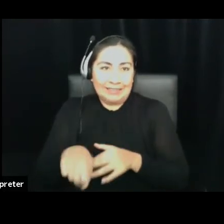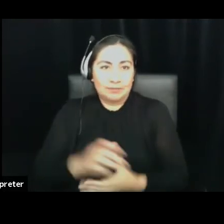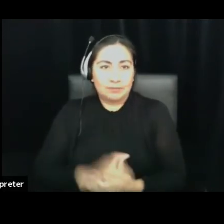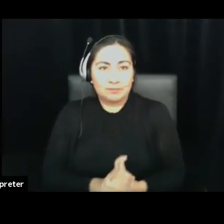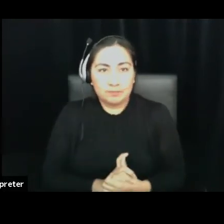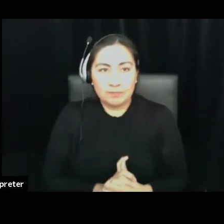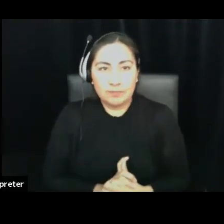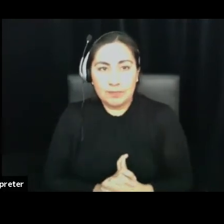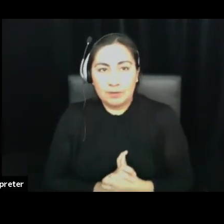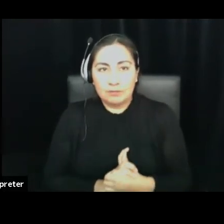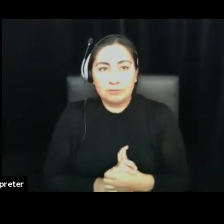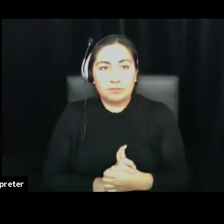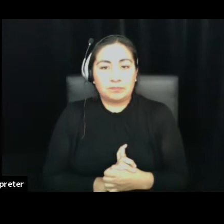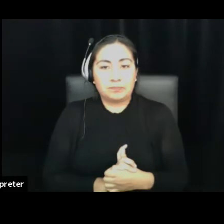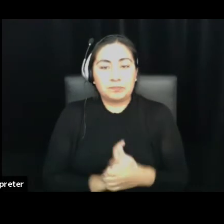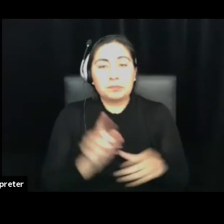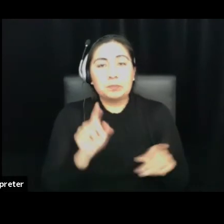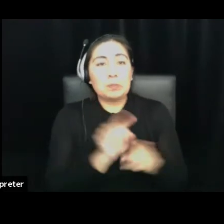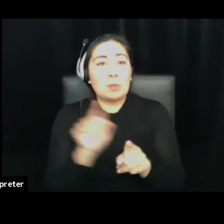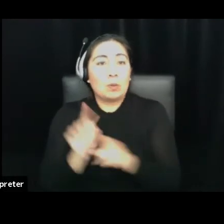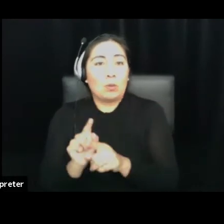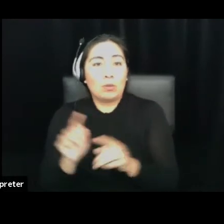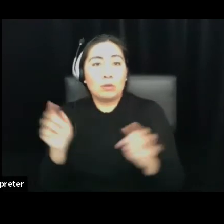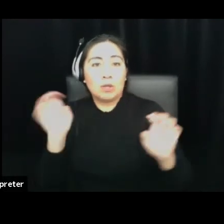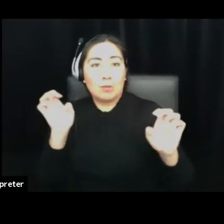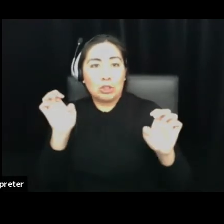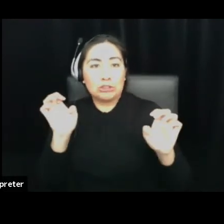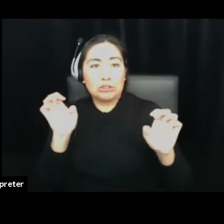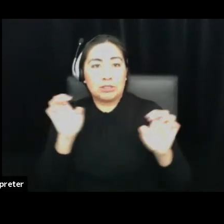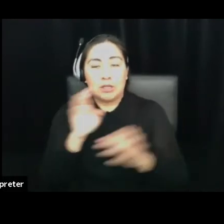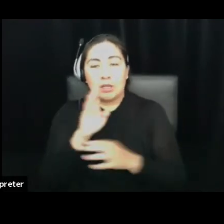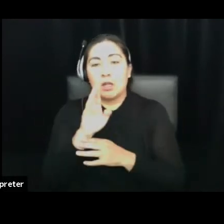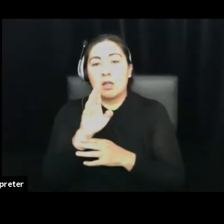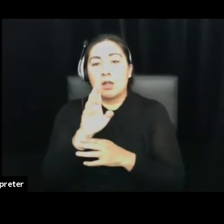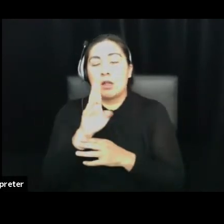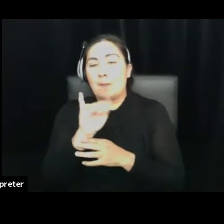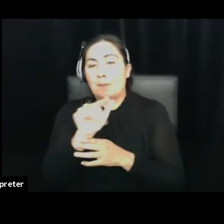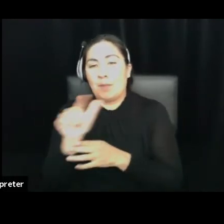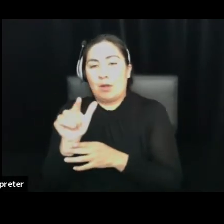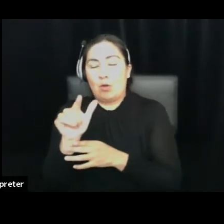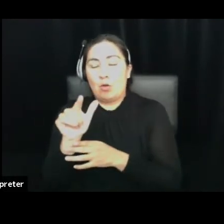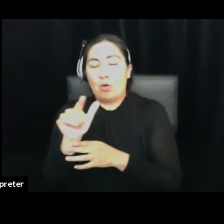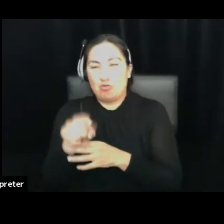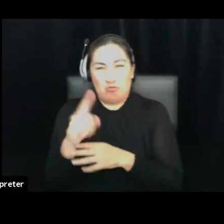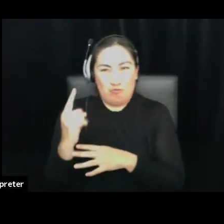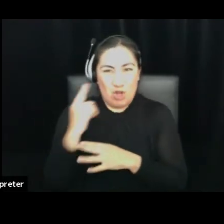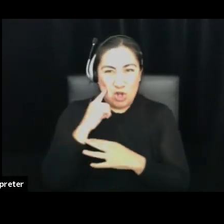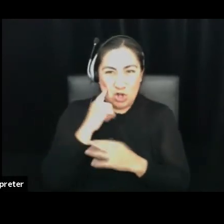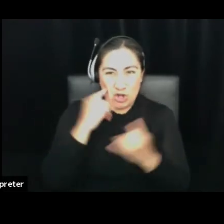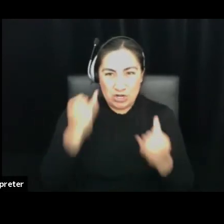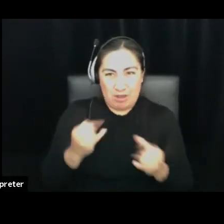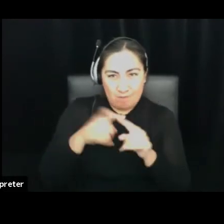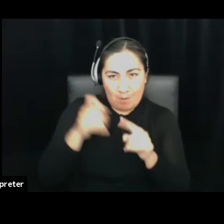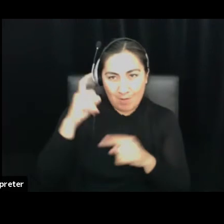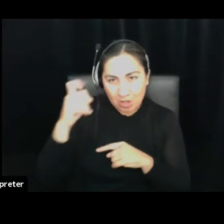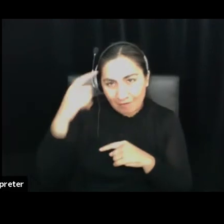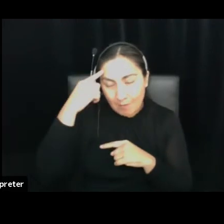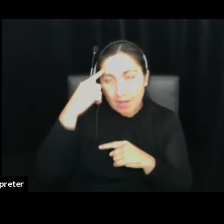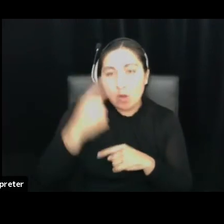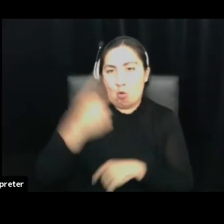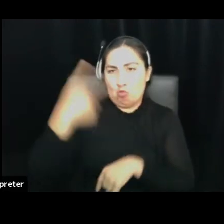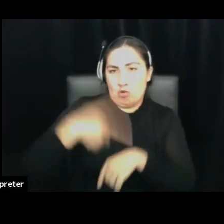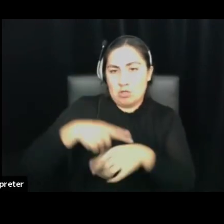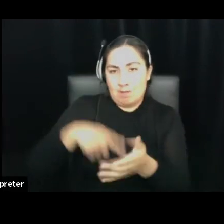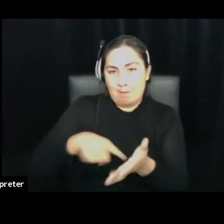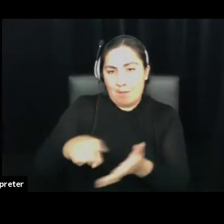Another thing in the emergency relief bill, as I'm sure you've heard by now, is a one-time payment of